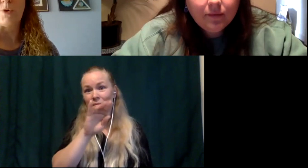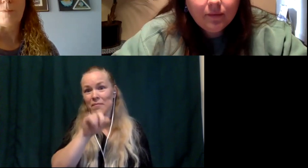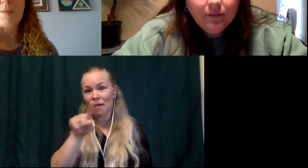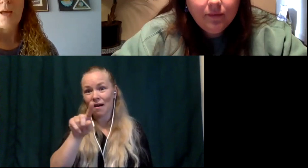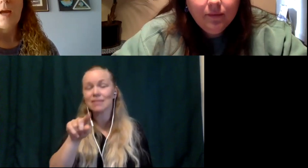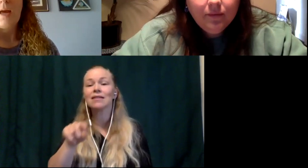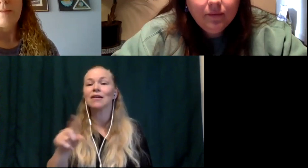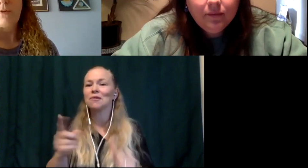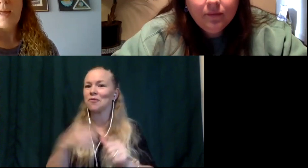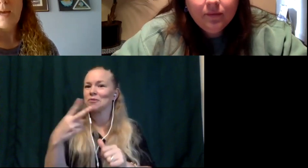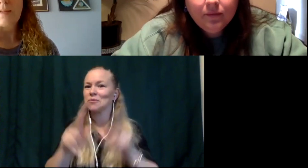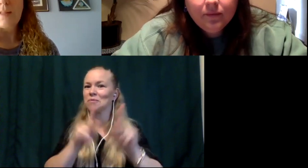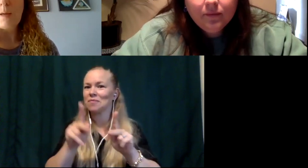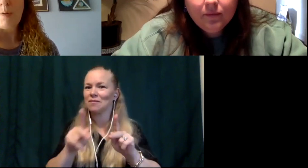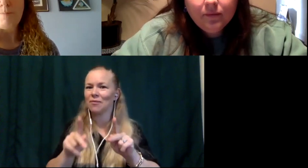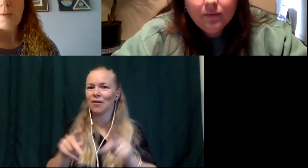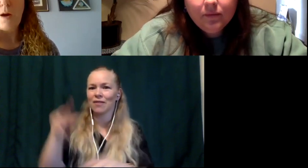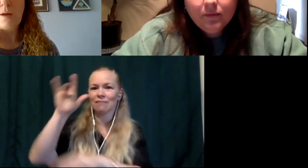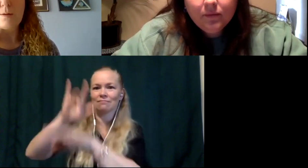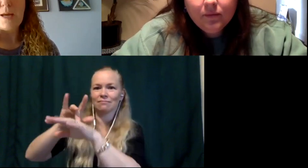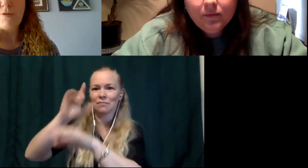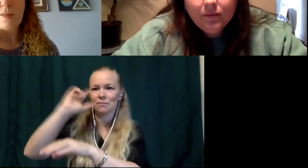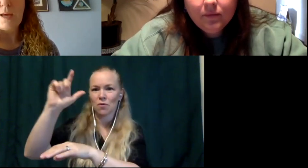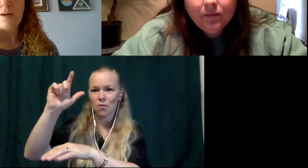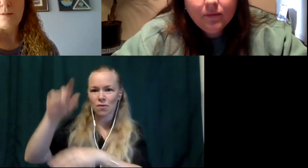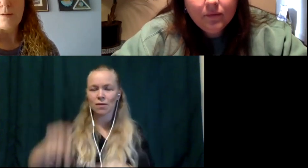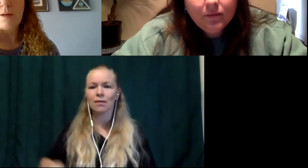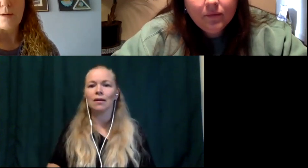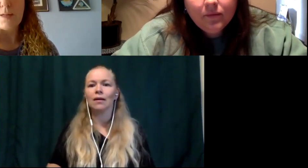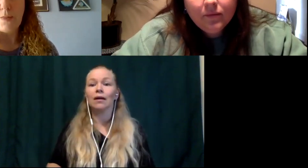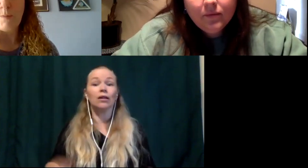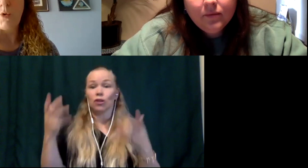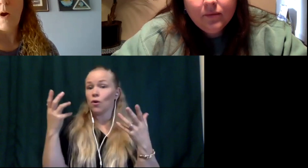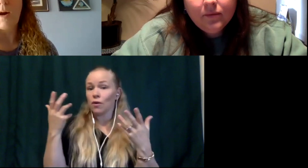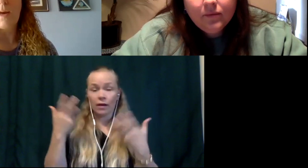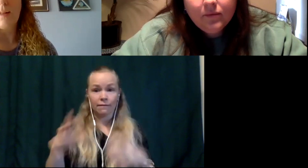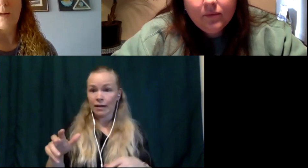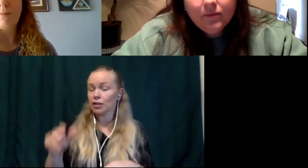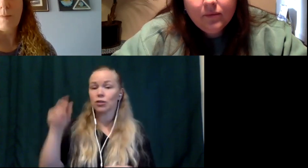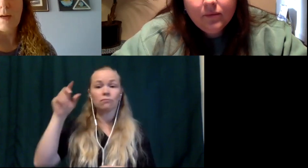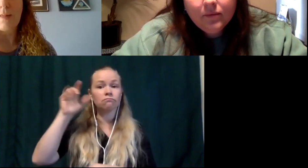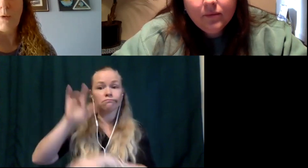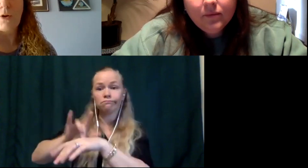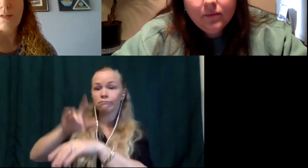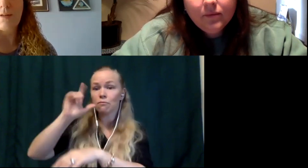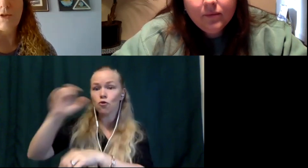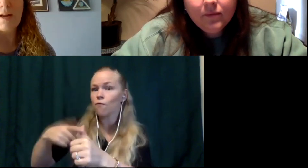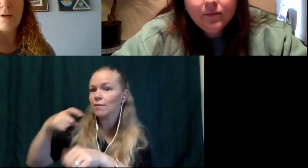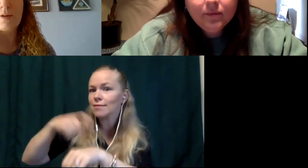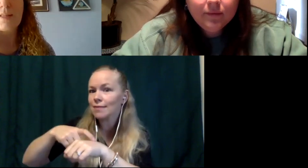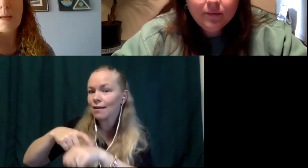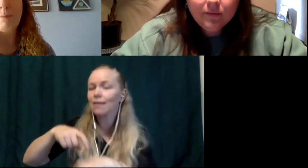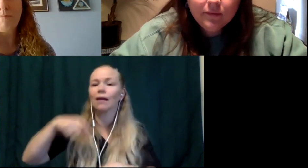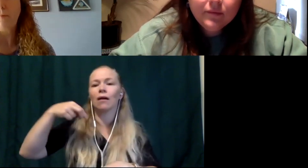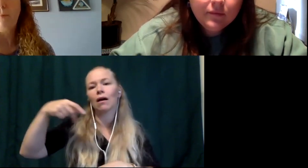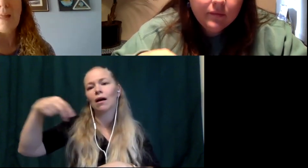on the moon. So they had to sleep after they had done their moonwalk, and then they were going to try to